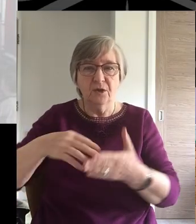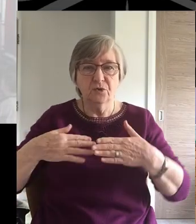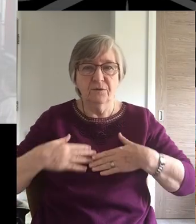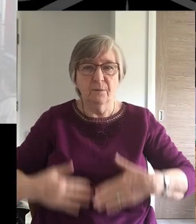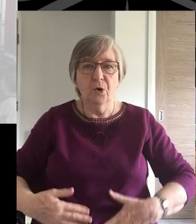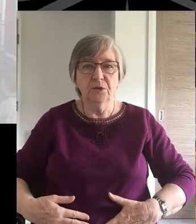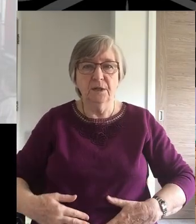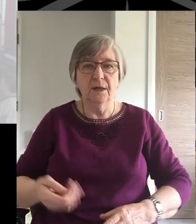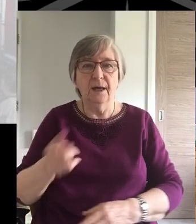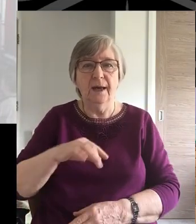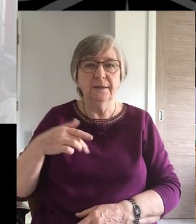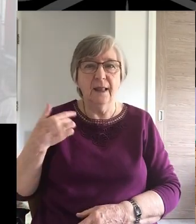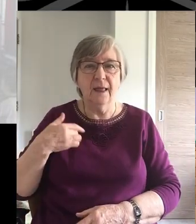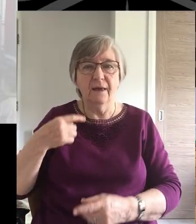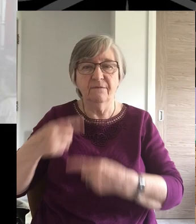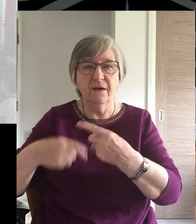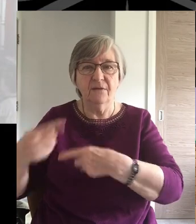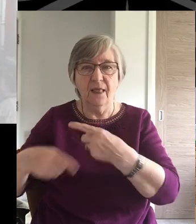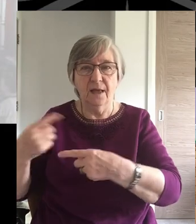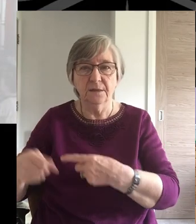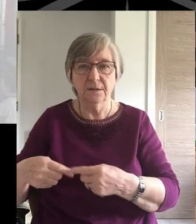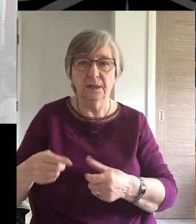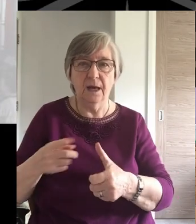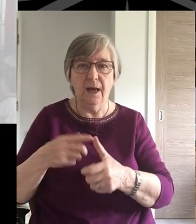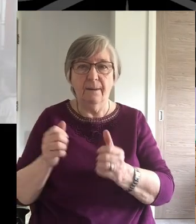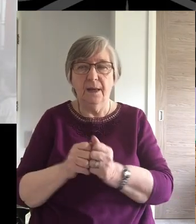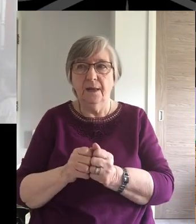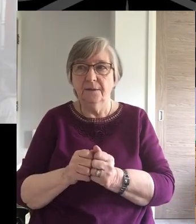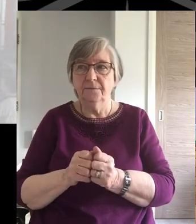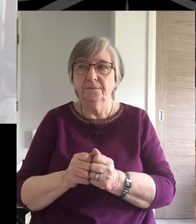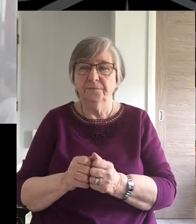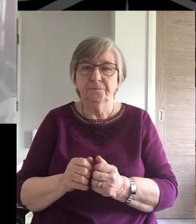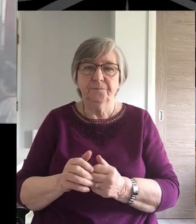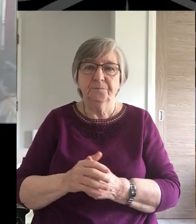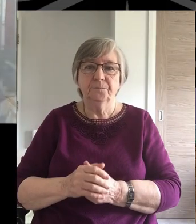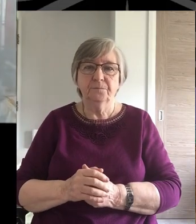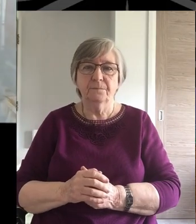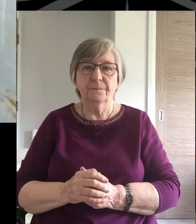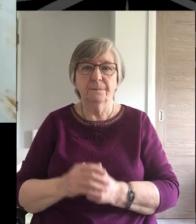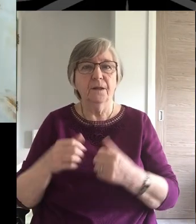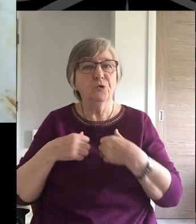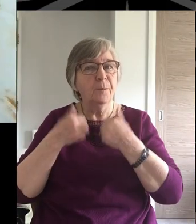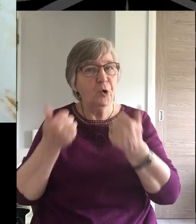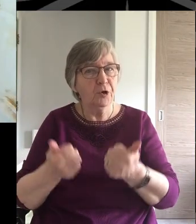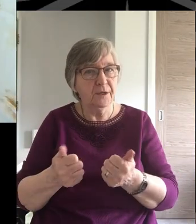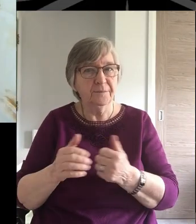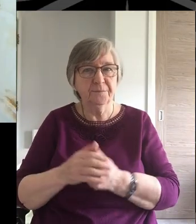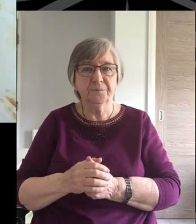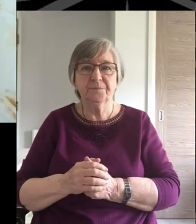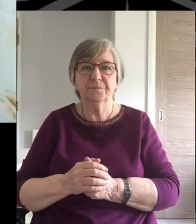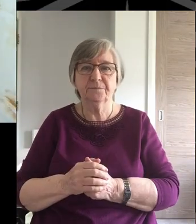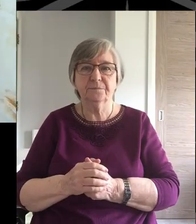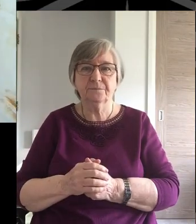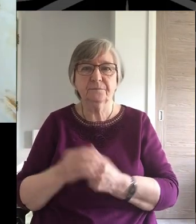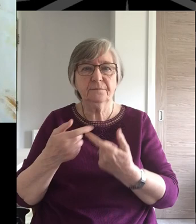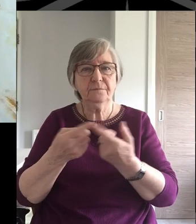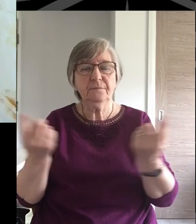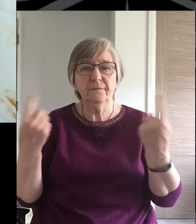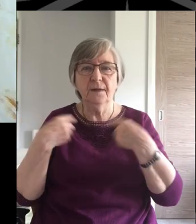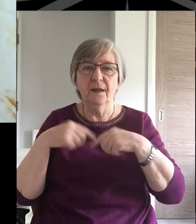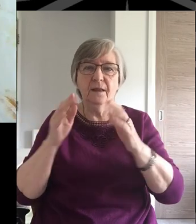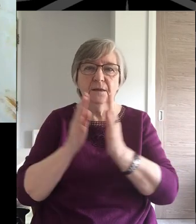of the body, and the life everlasting. Amen. Good morning. Let us